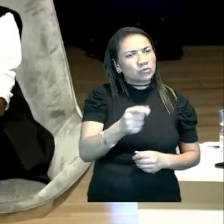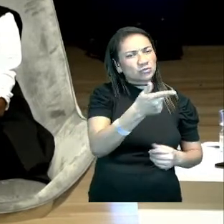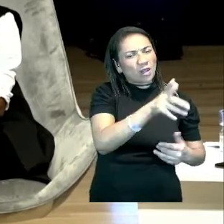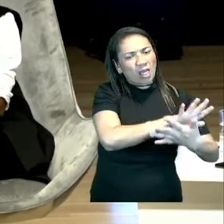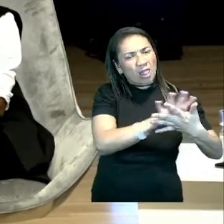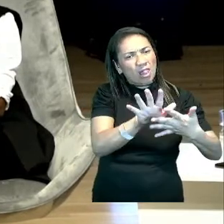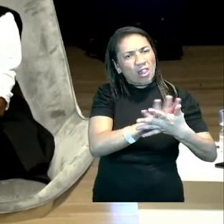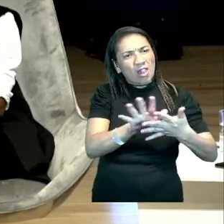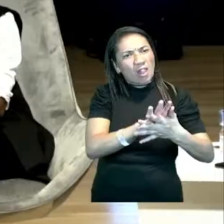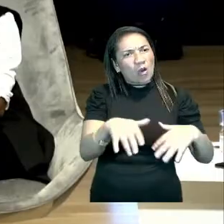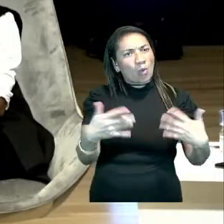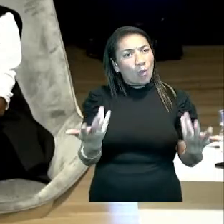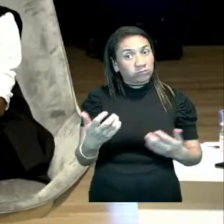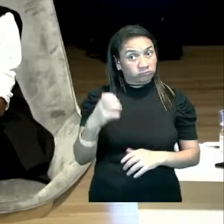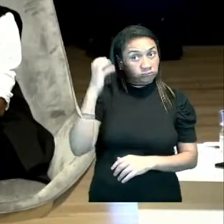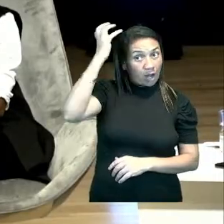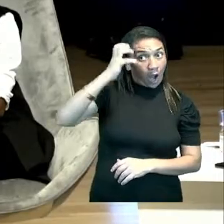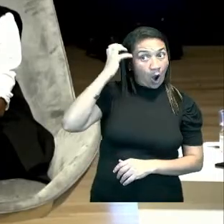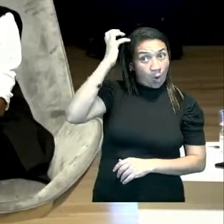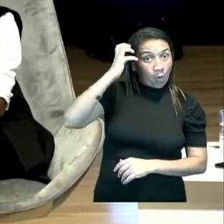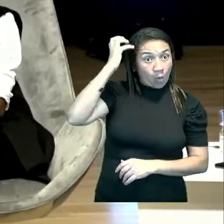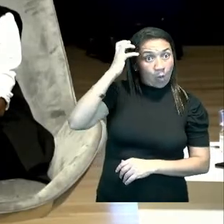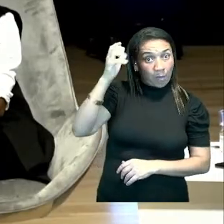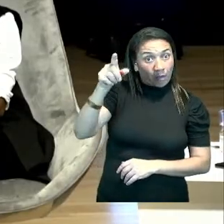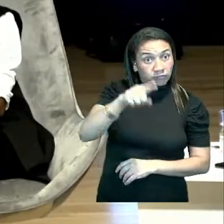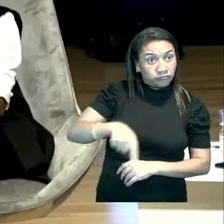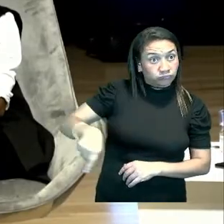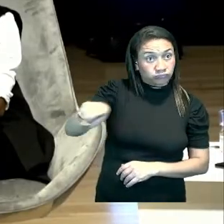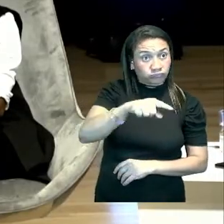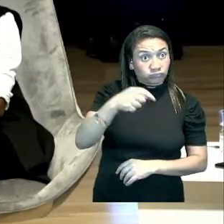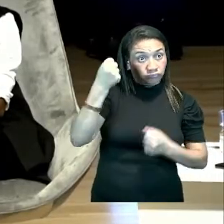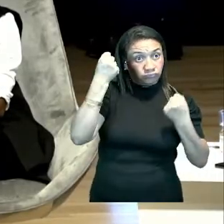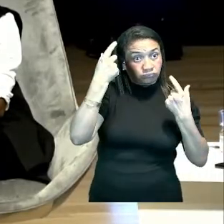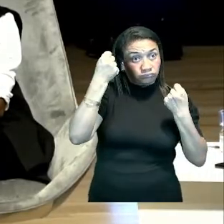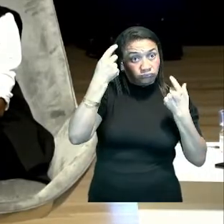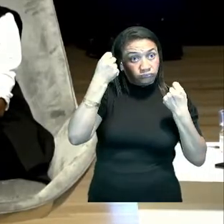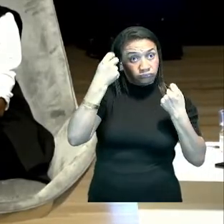to portray. And he said, he was asked if Europeans had